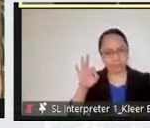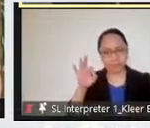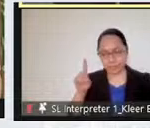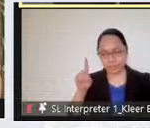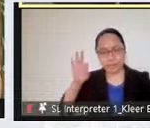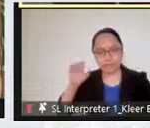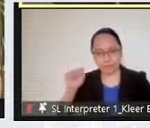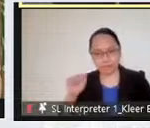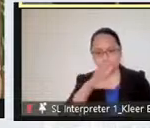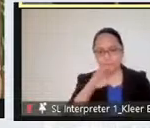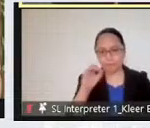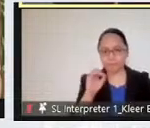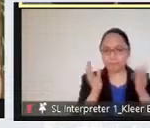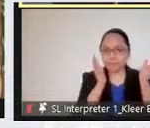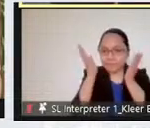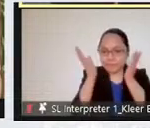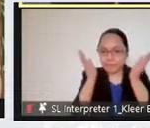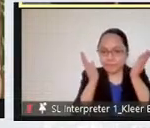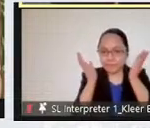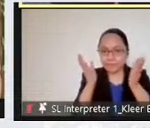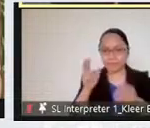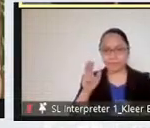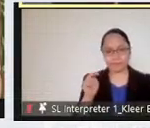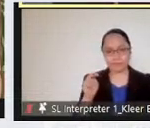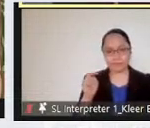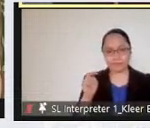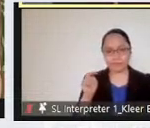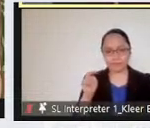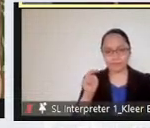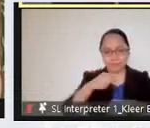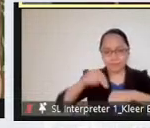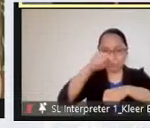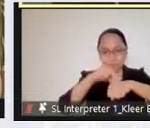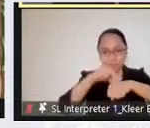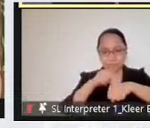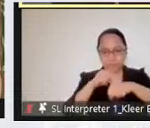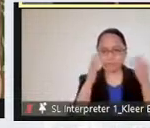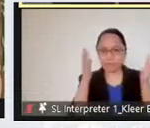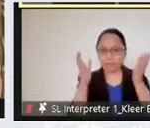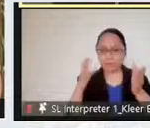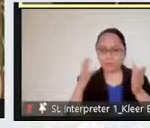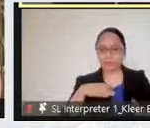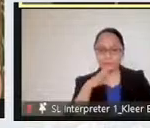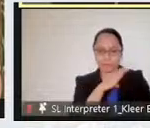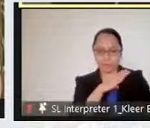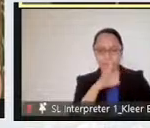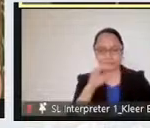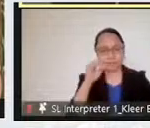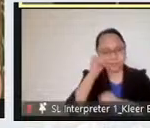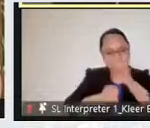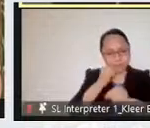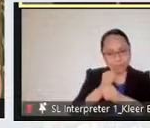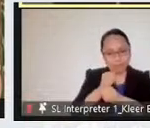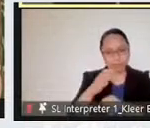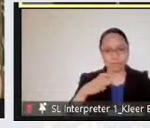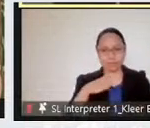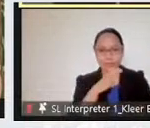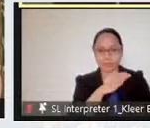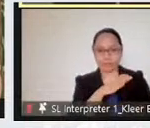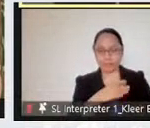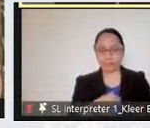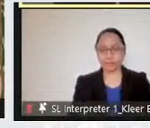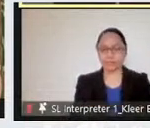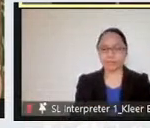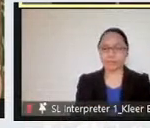service posts, National Historical Commission of the Philippines, and the National Commission for Culture and the Arts, among others.